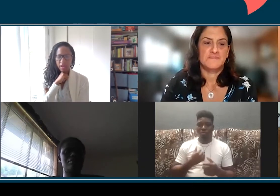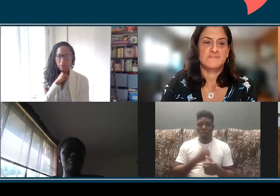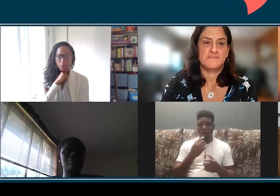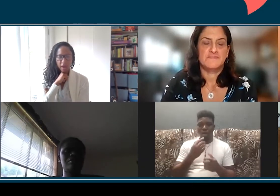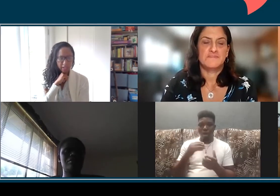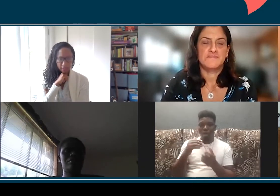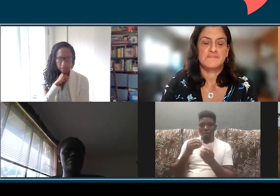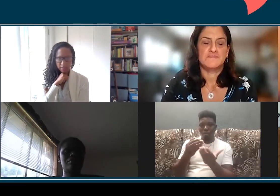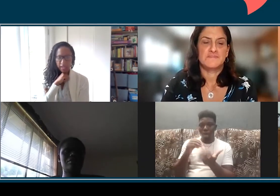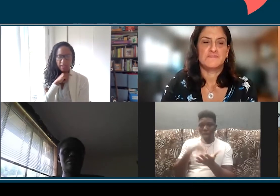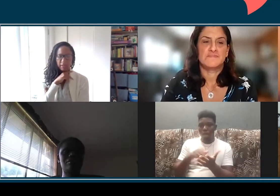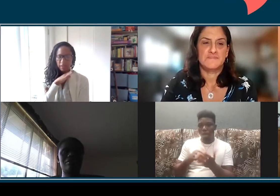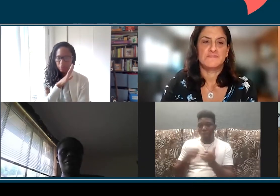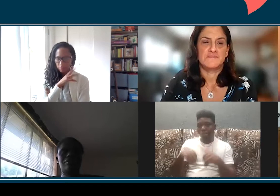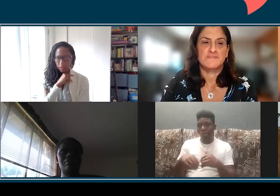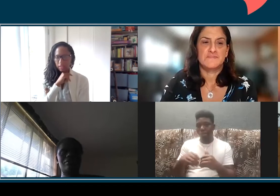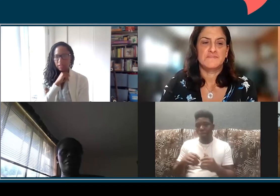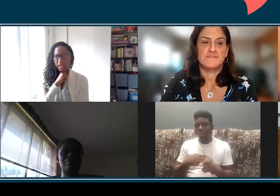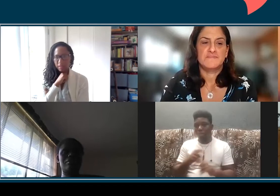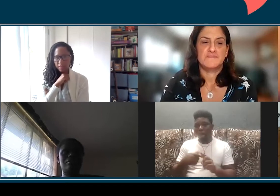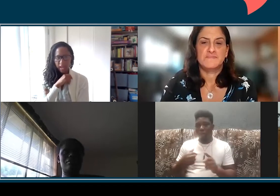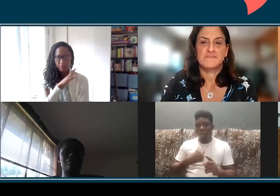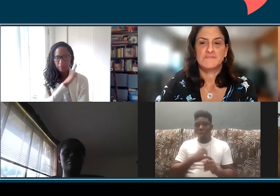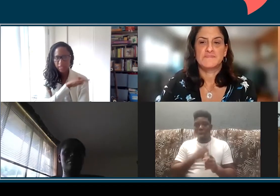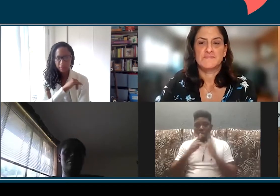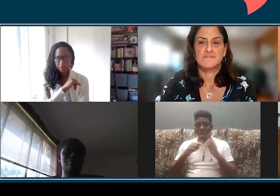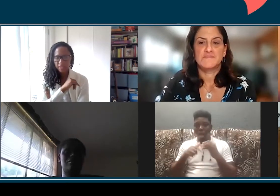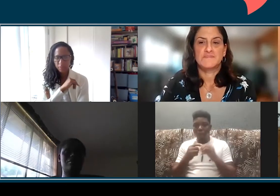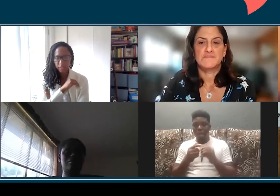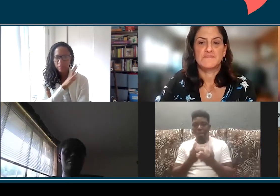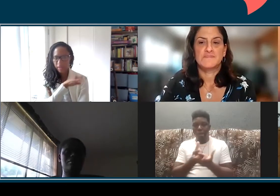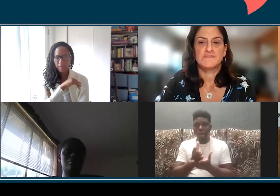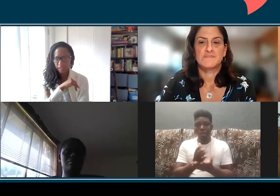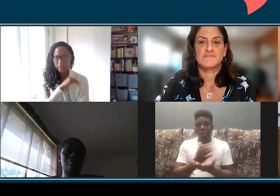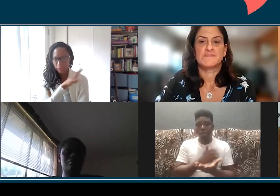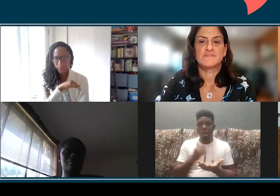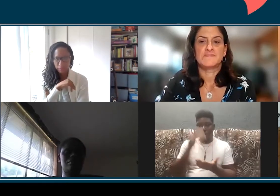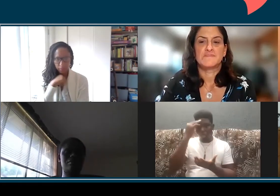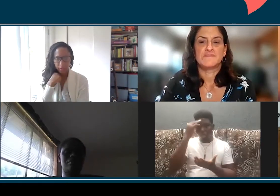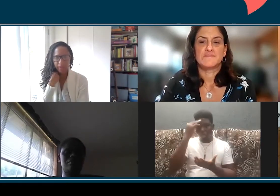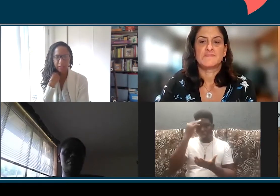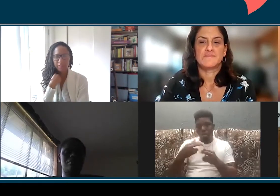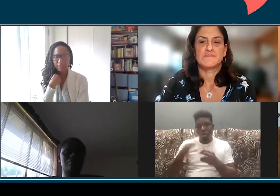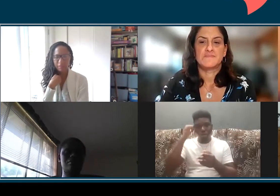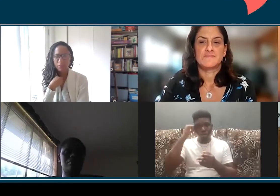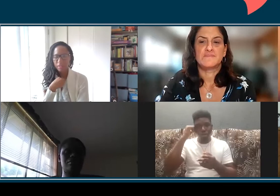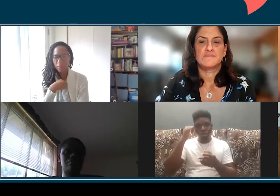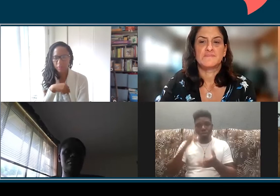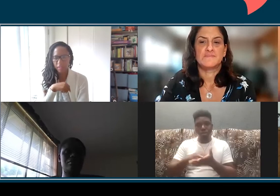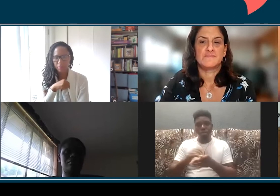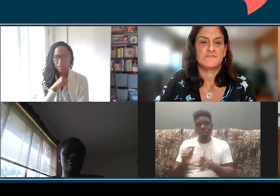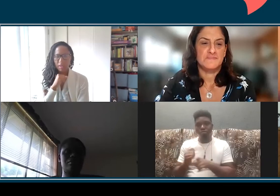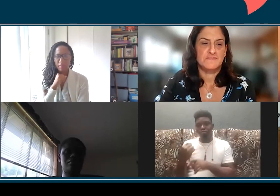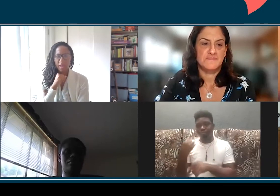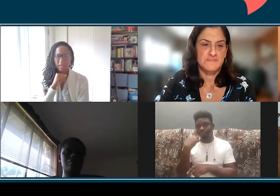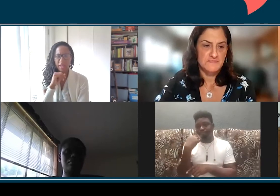talking about rights and naming that as of last week, apparently we are going to start losing more